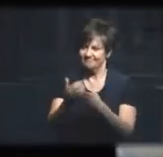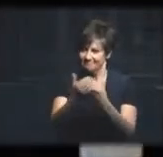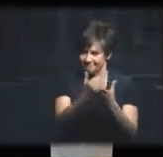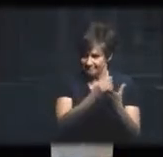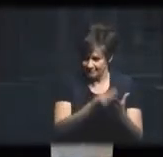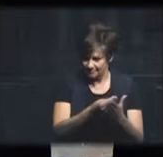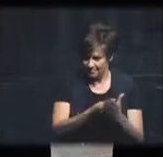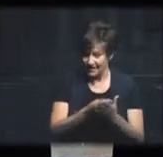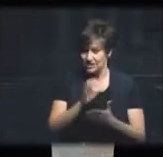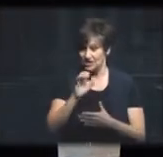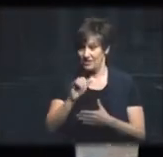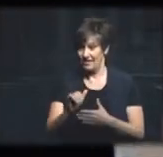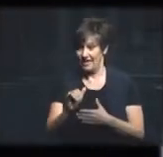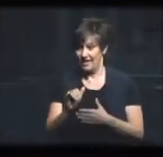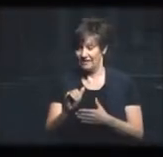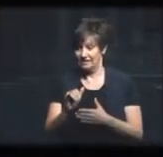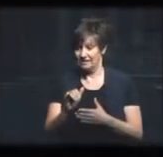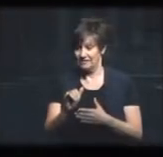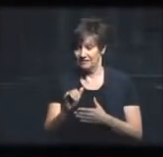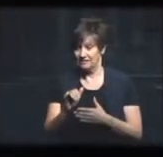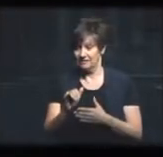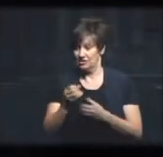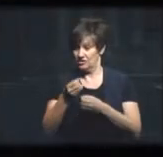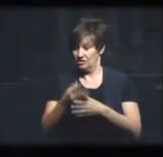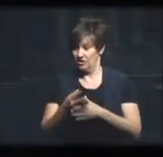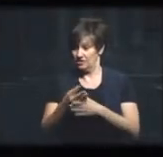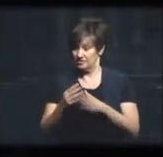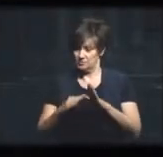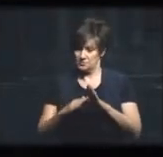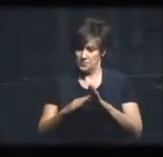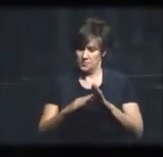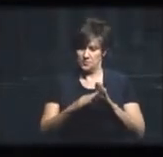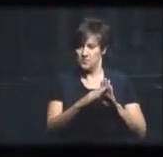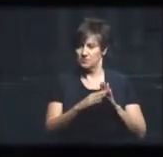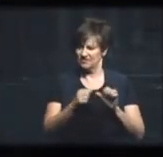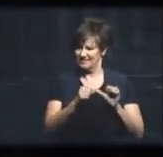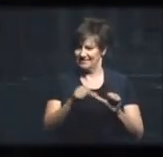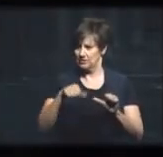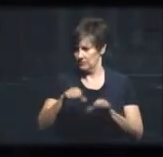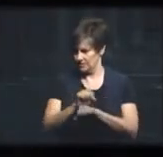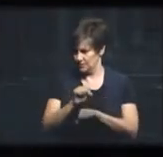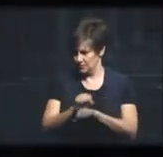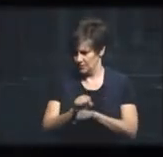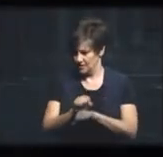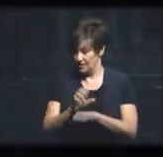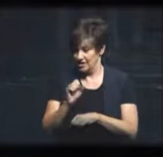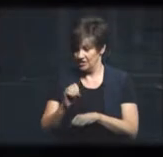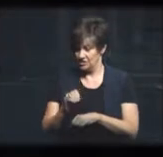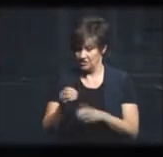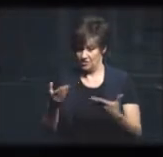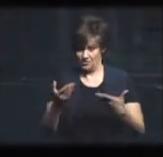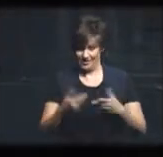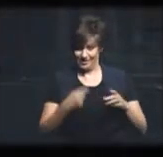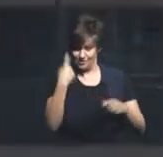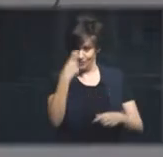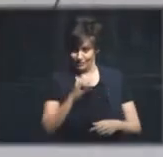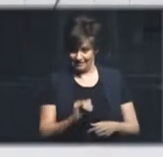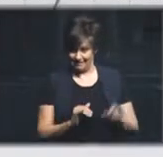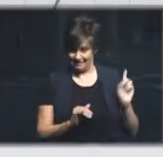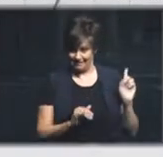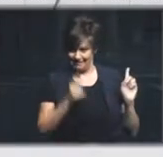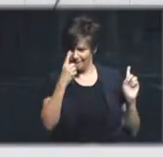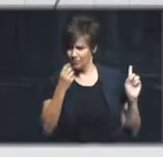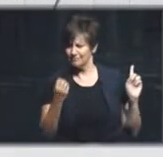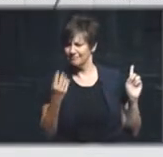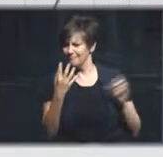that puts us on a trajectory, I believe, to be able to continue this work. So here's what it looks like. And for